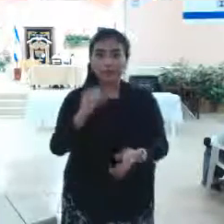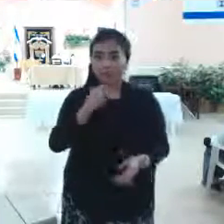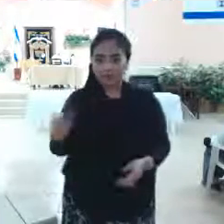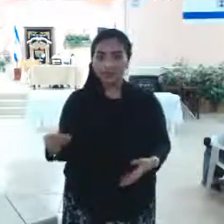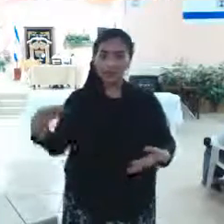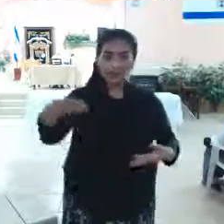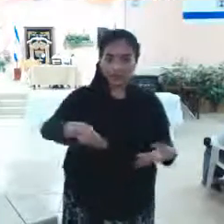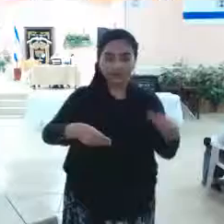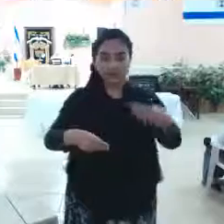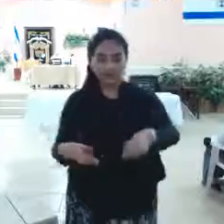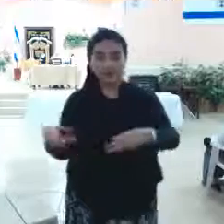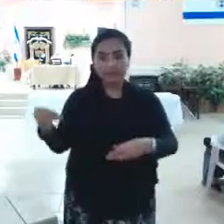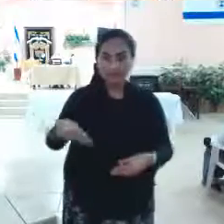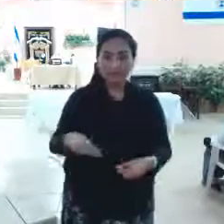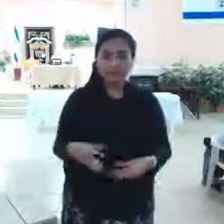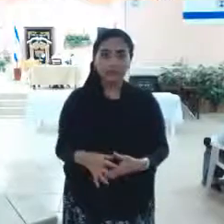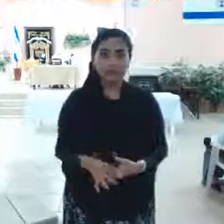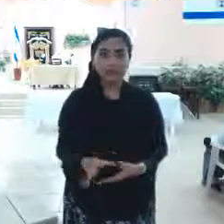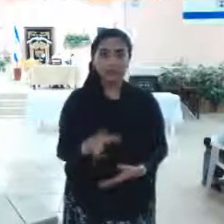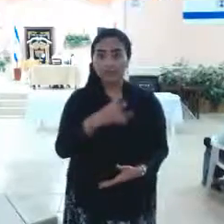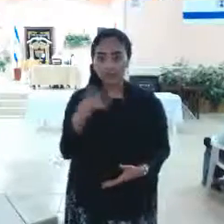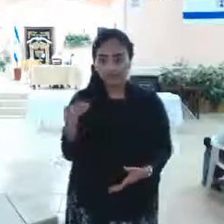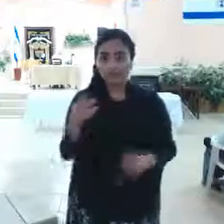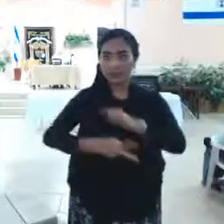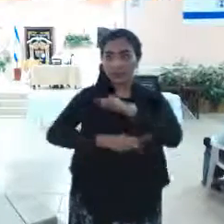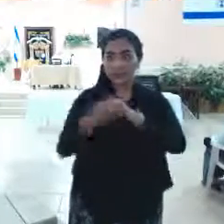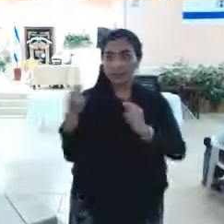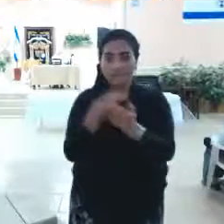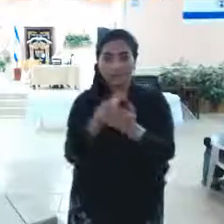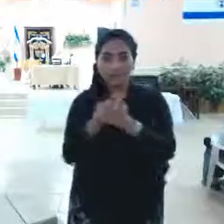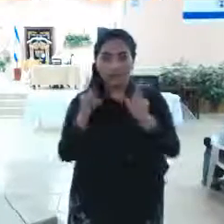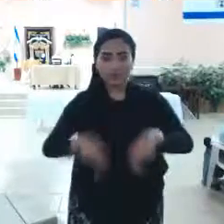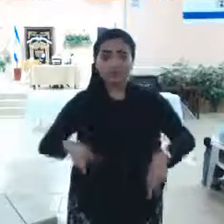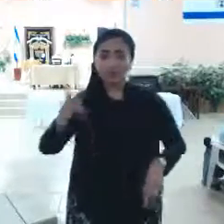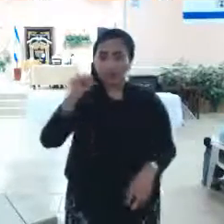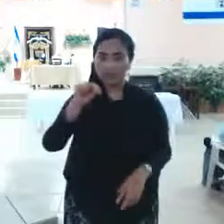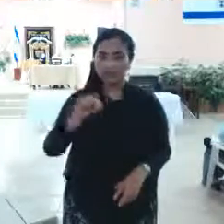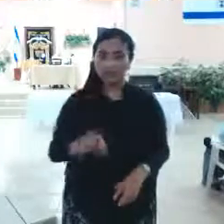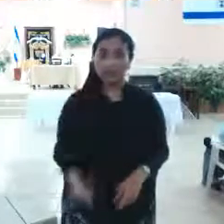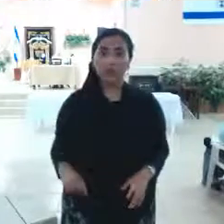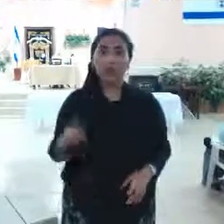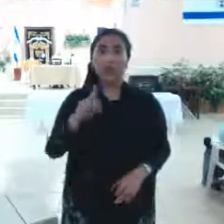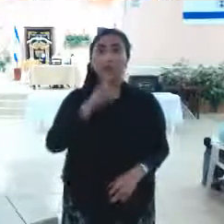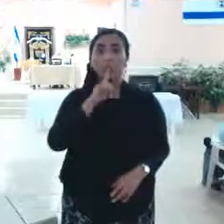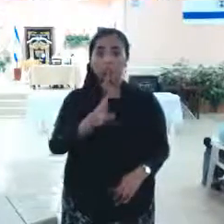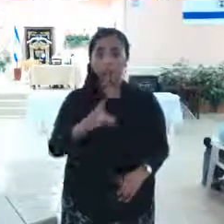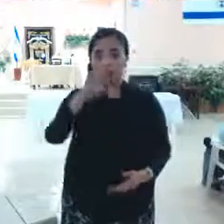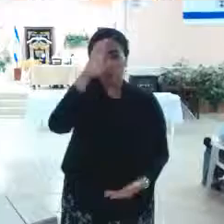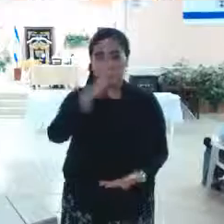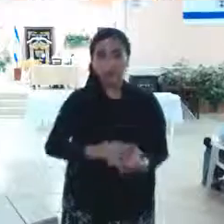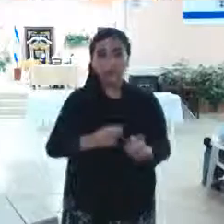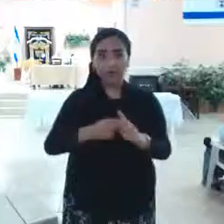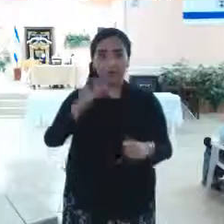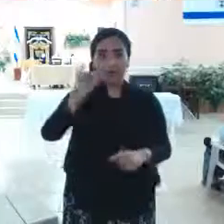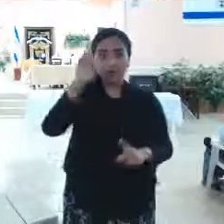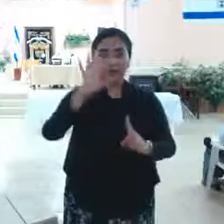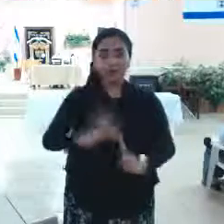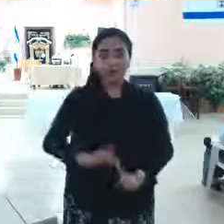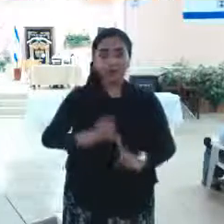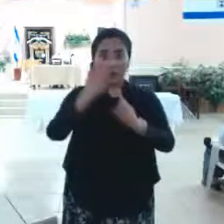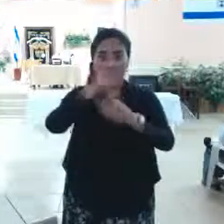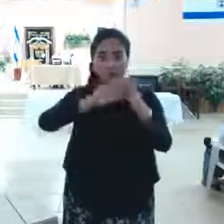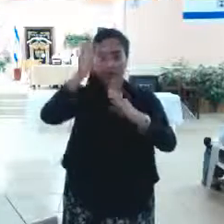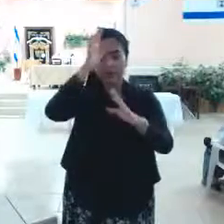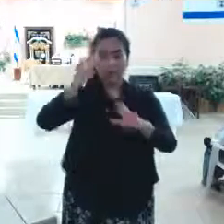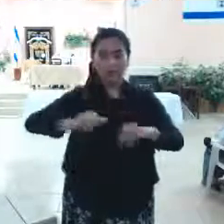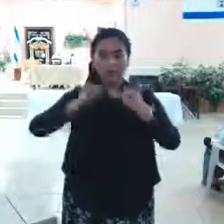out things from the sheep with the tent and with the offerings and to take out the money from people. No. A true son of Yahweh called